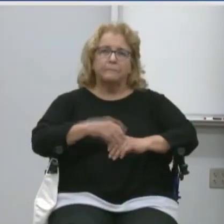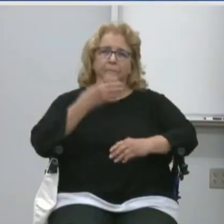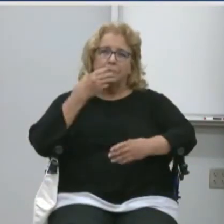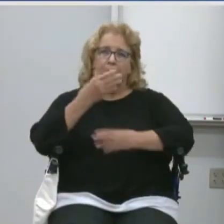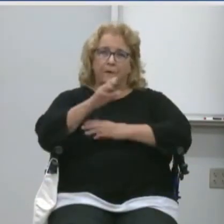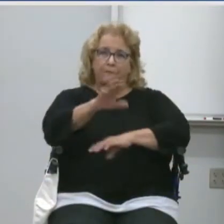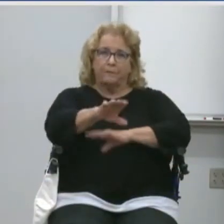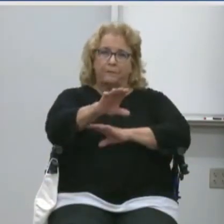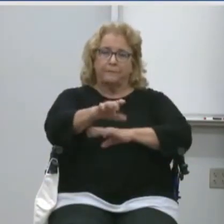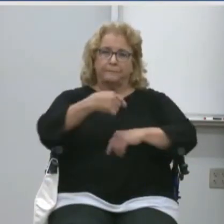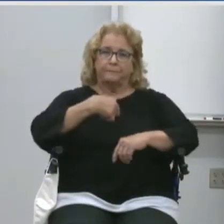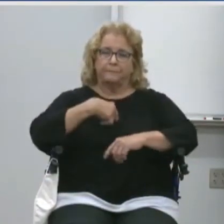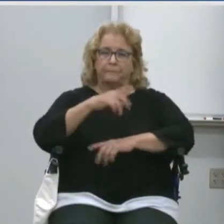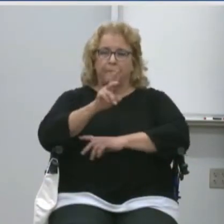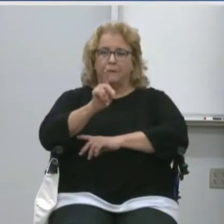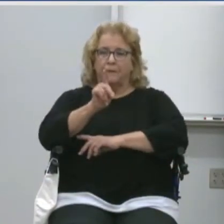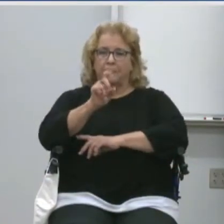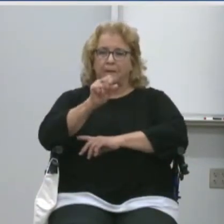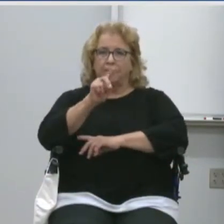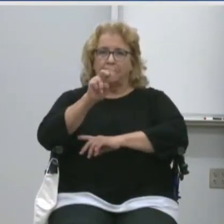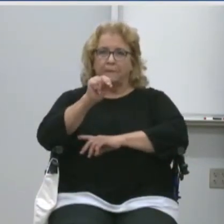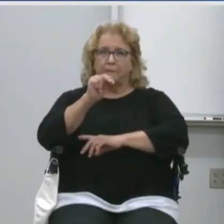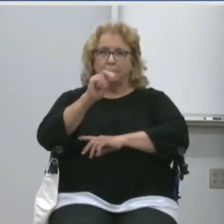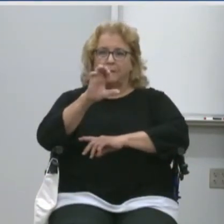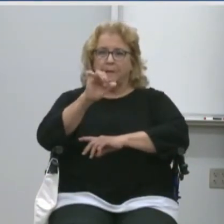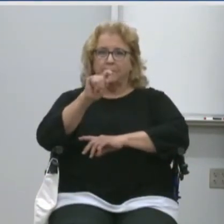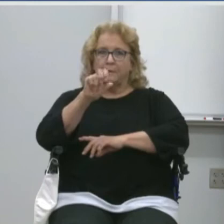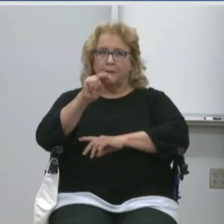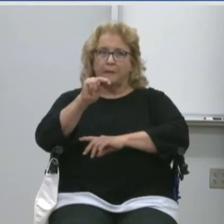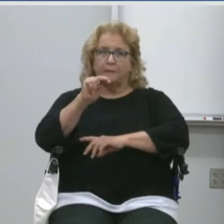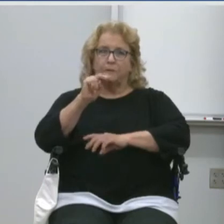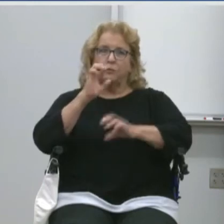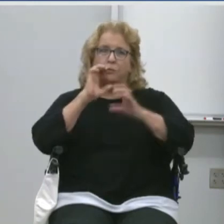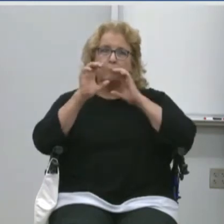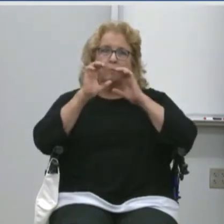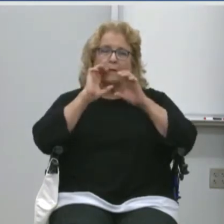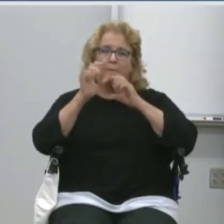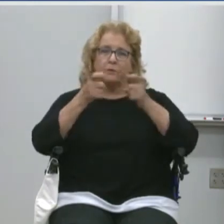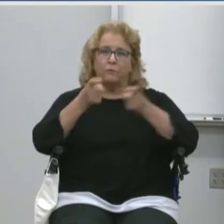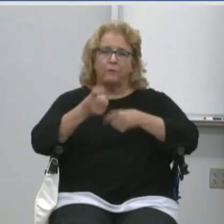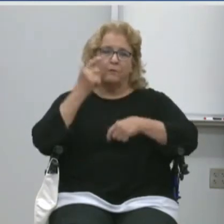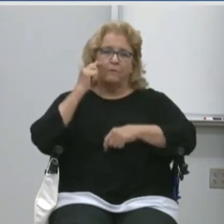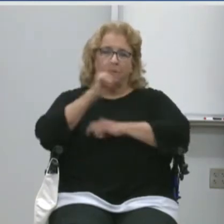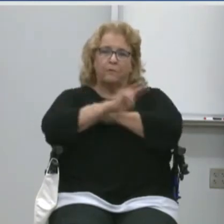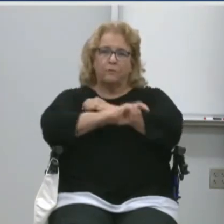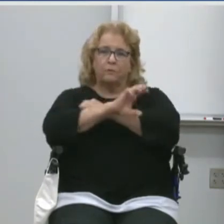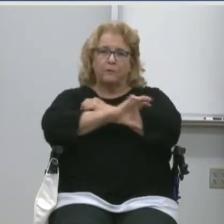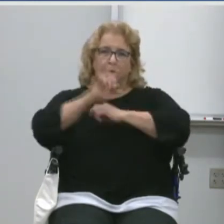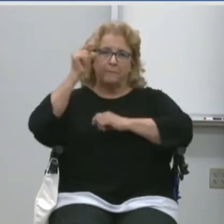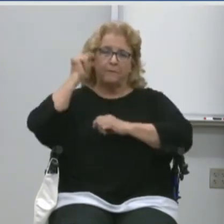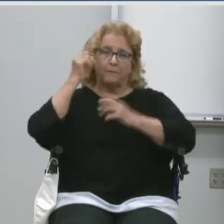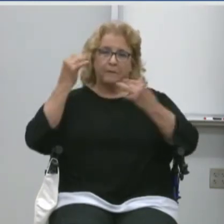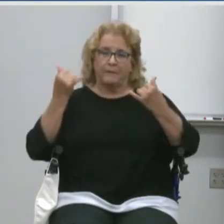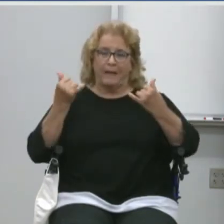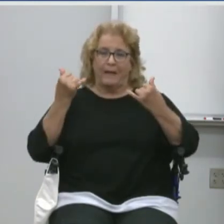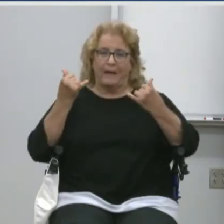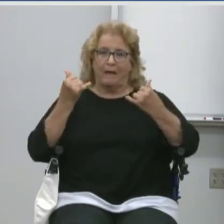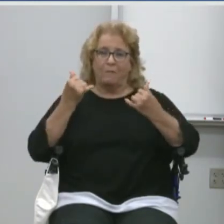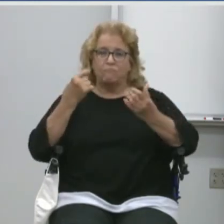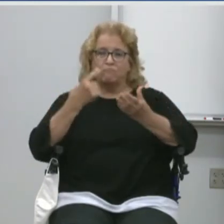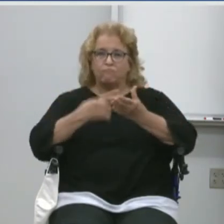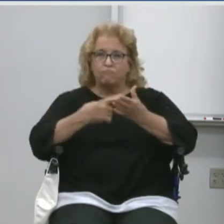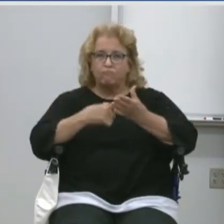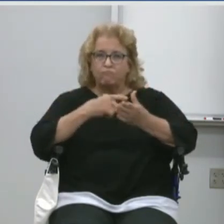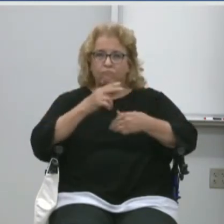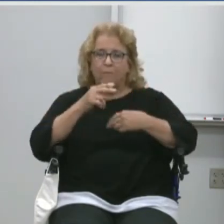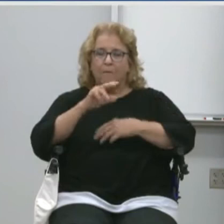Good afternoon. I'm Kevin Captain, Community Information Director for Volusia County Government, and this is the 5:15 p.m. briefing for